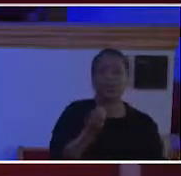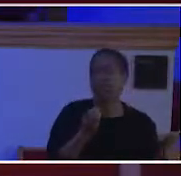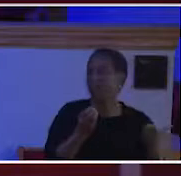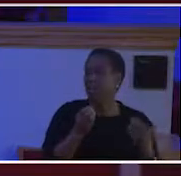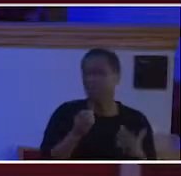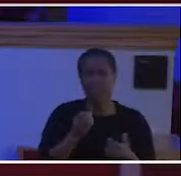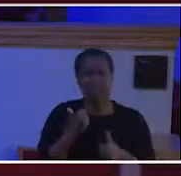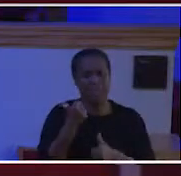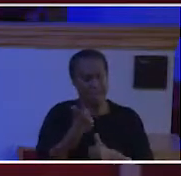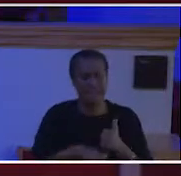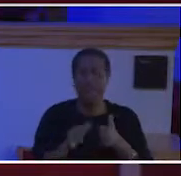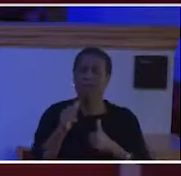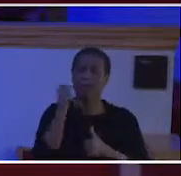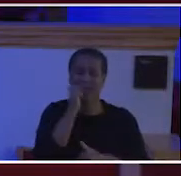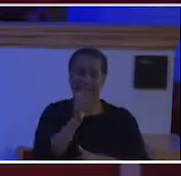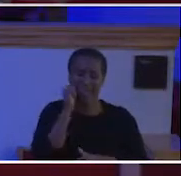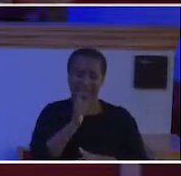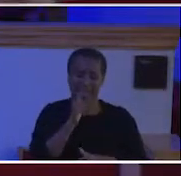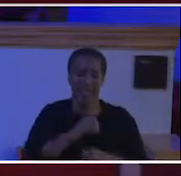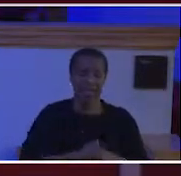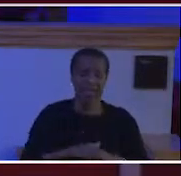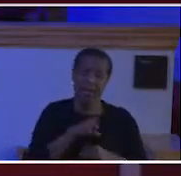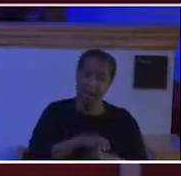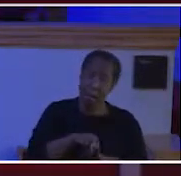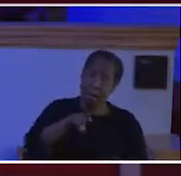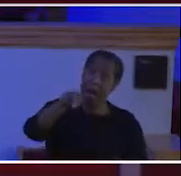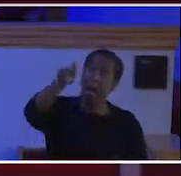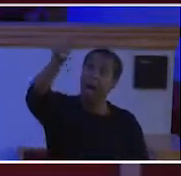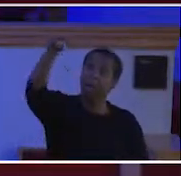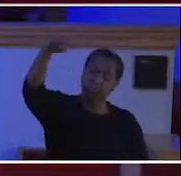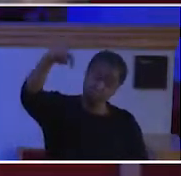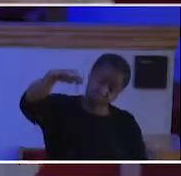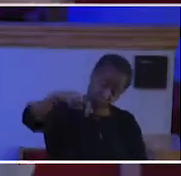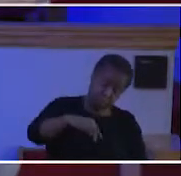every descent and ascent of the mountain,